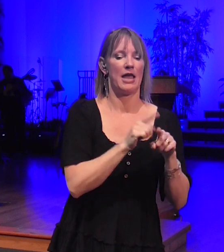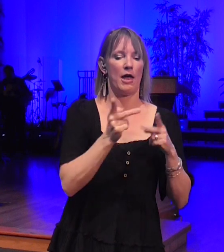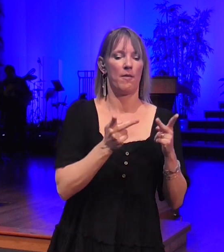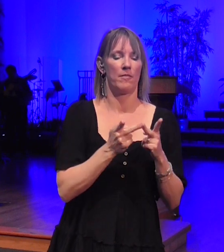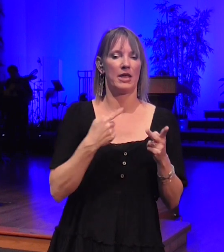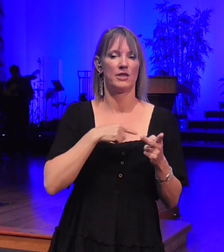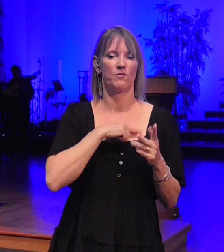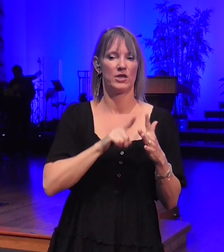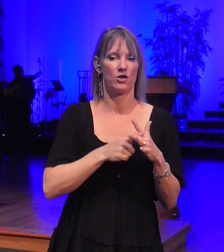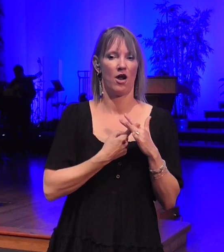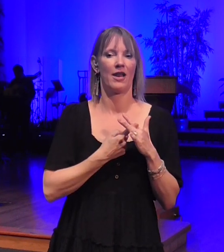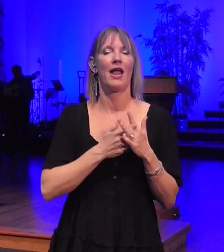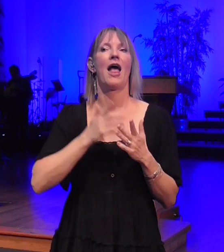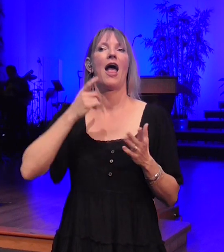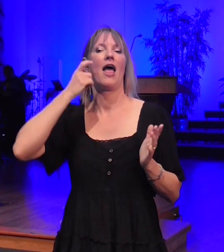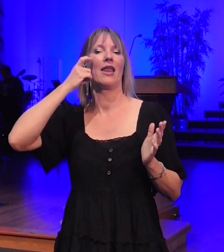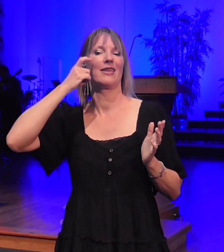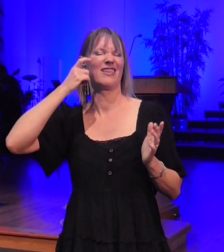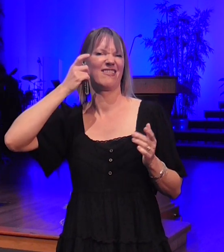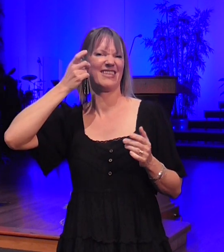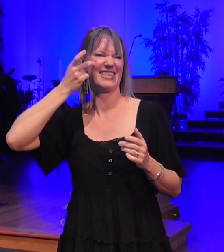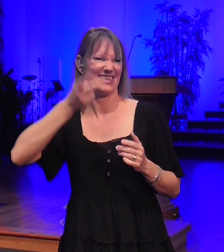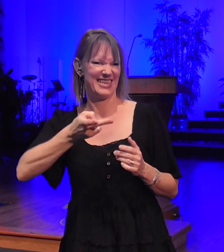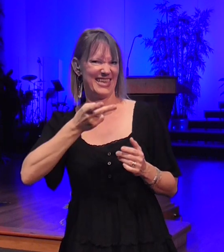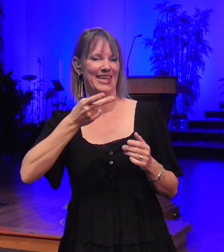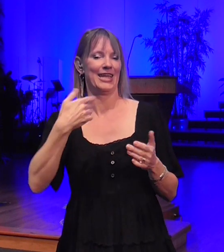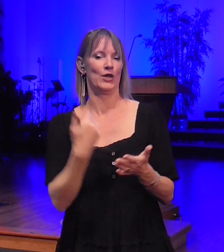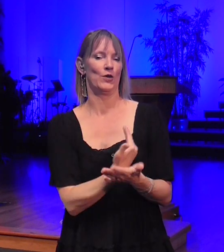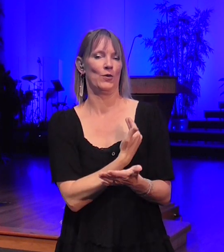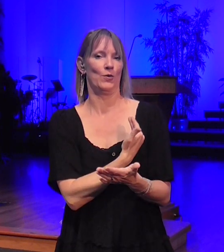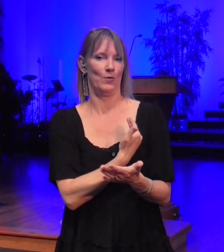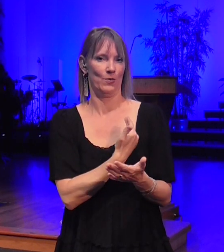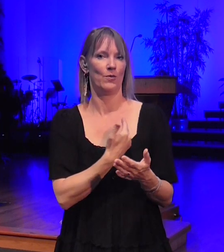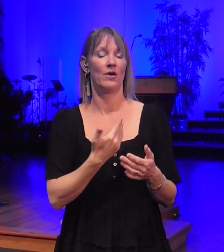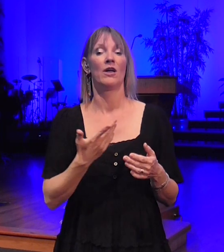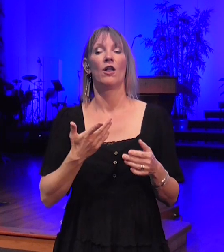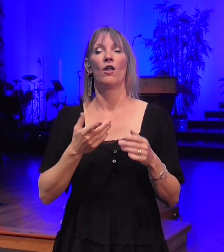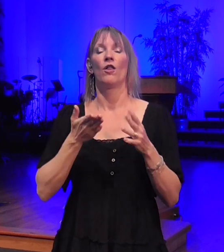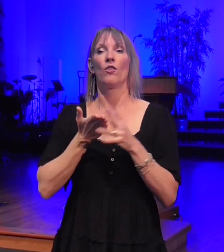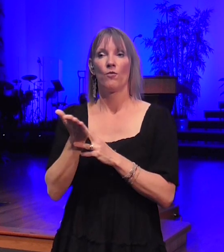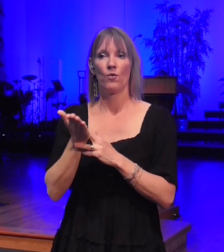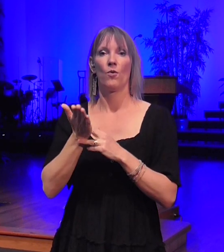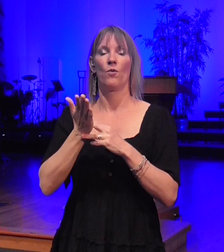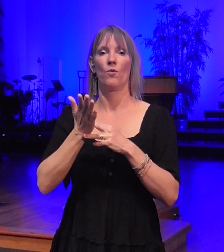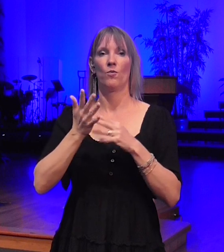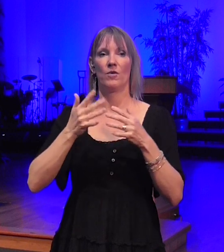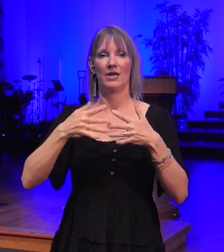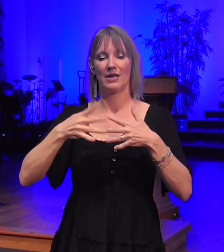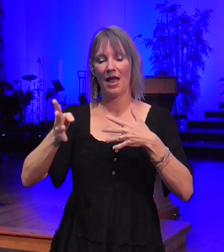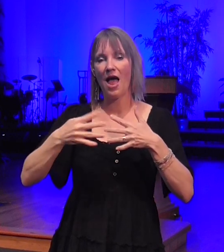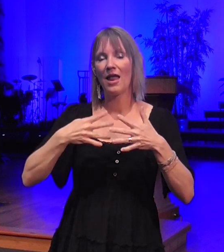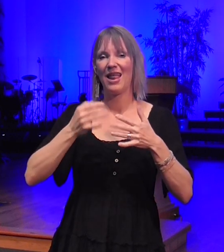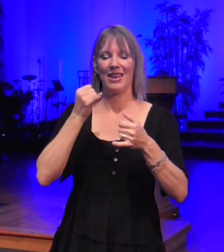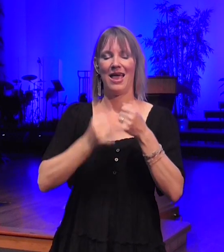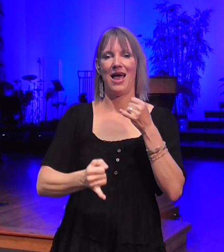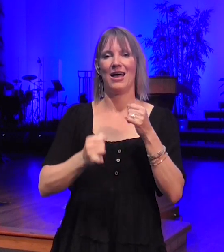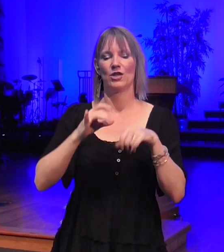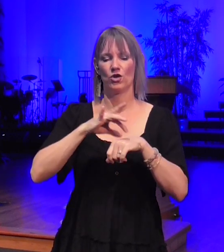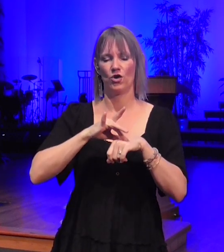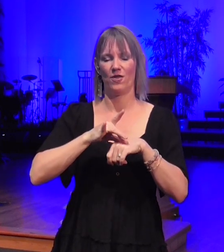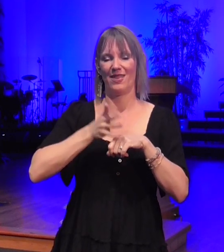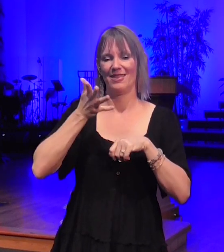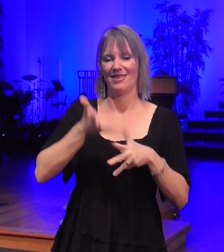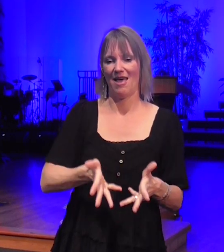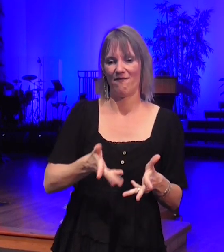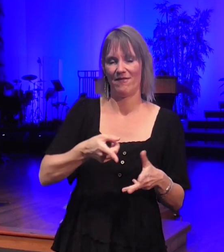for the first time. Through the unknown remembered gate, when the last of earth left to discover is that which was the